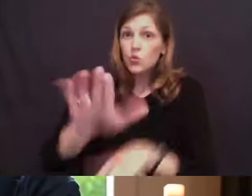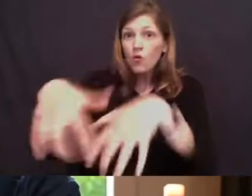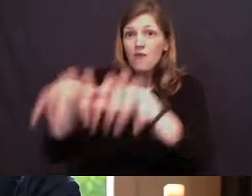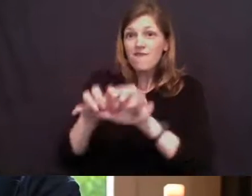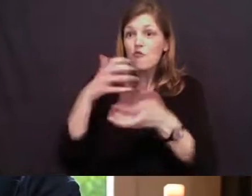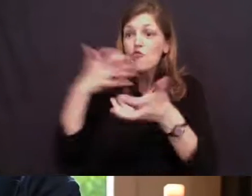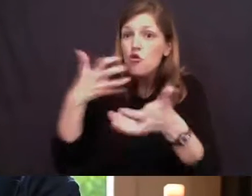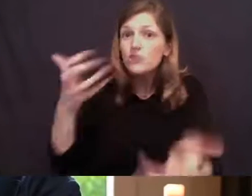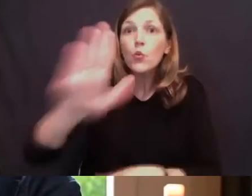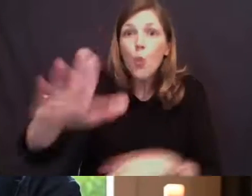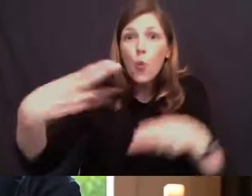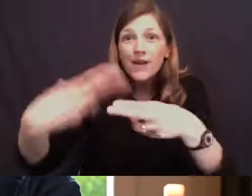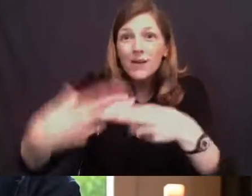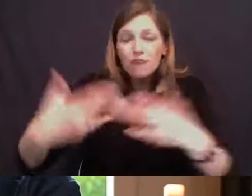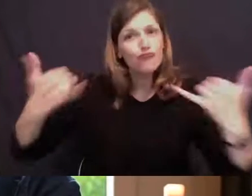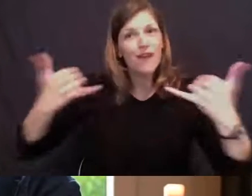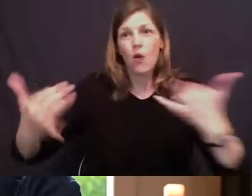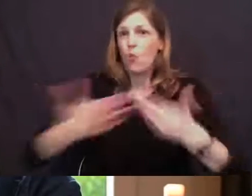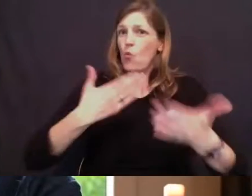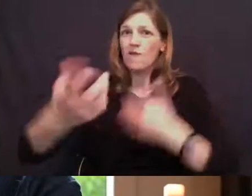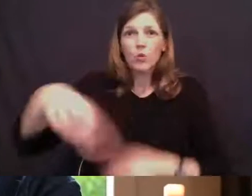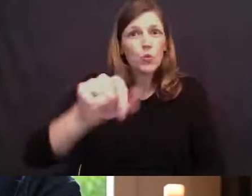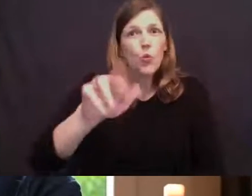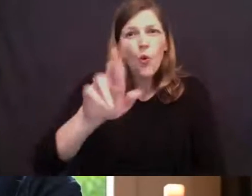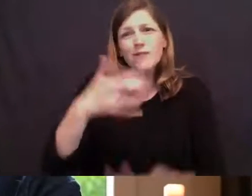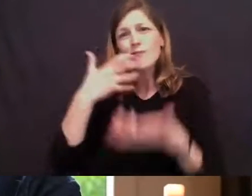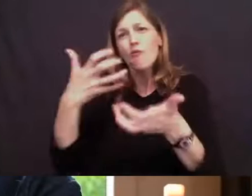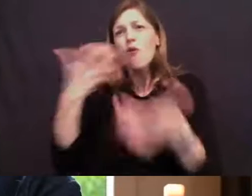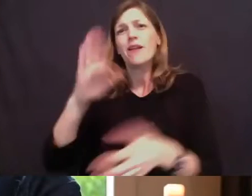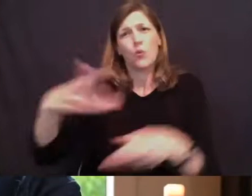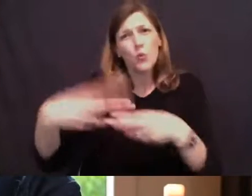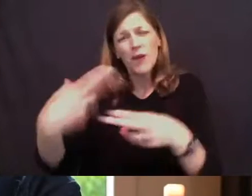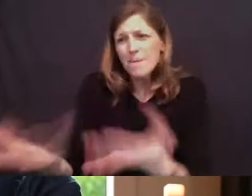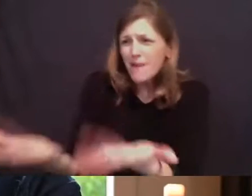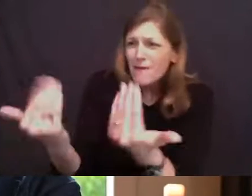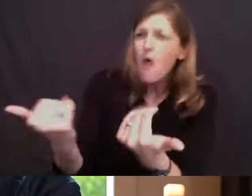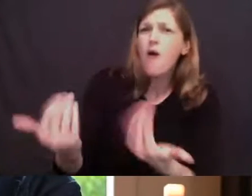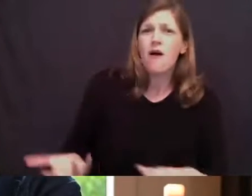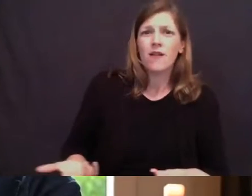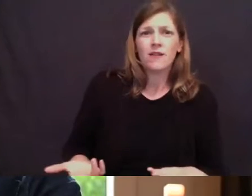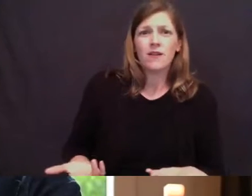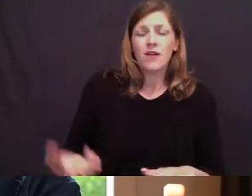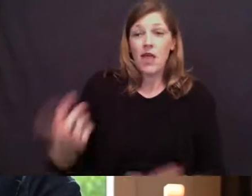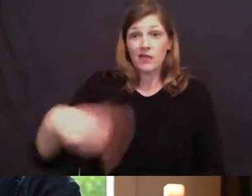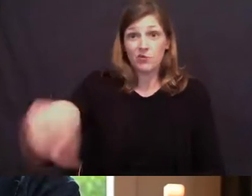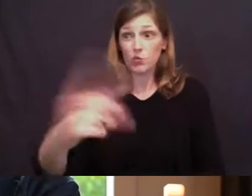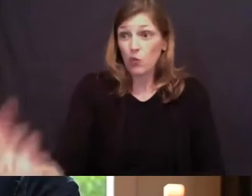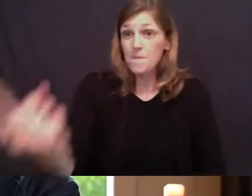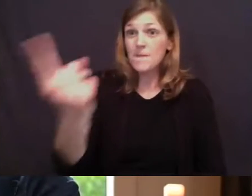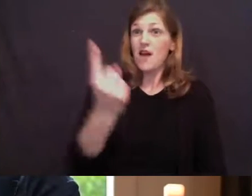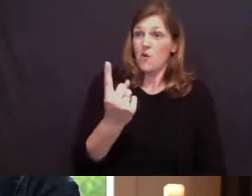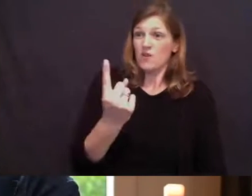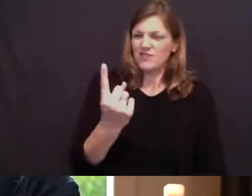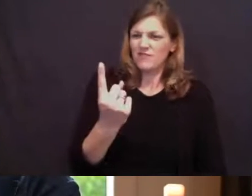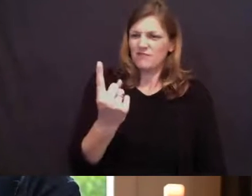name. Right now, wherever you're at, he's calling out your name. Come out. And as you come out, he says, take off